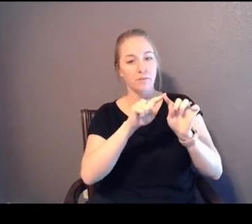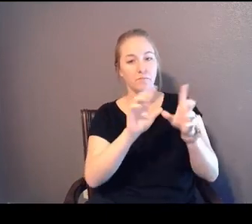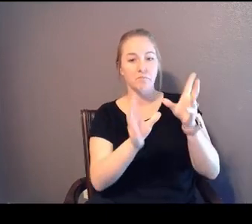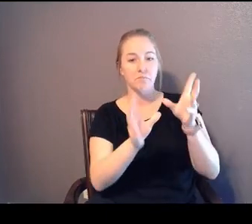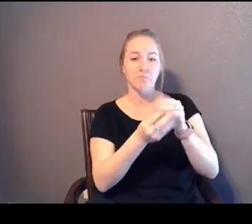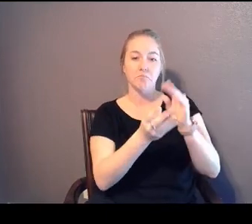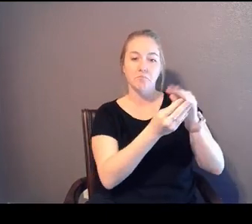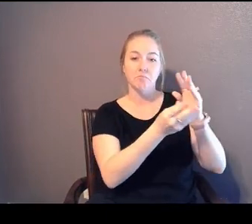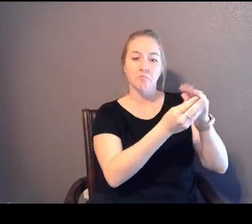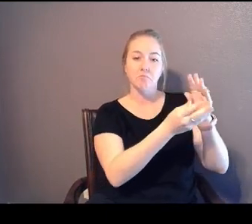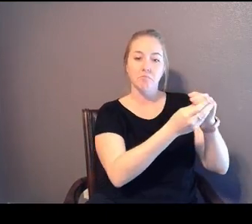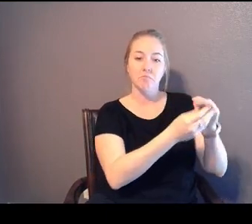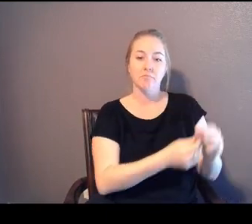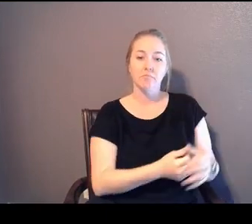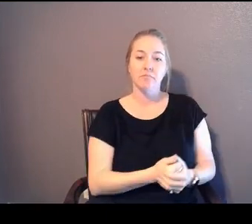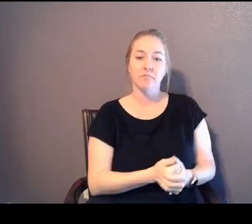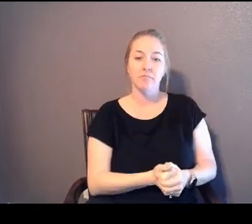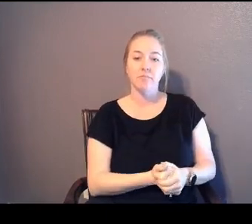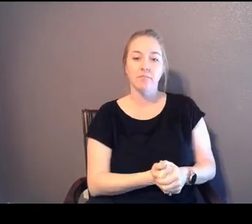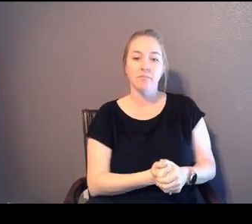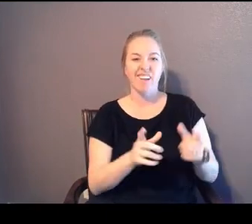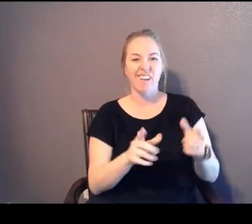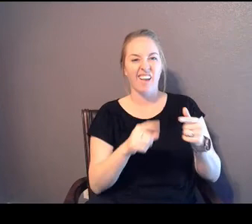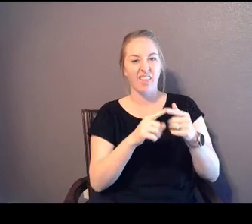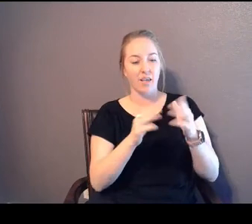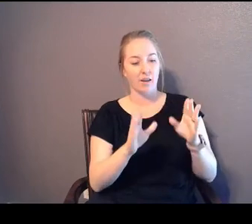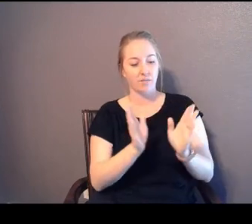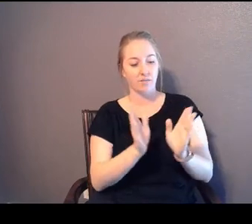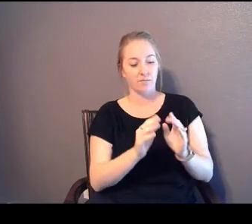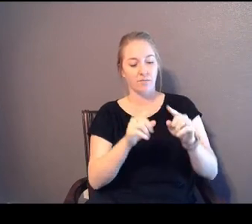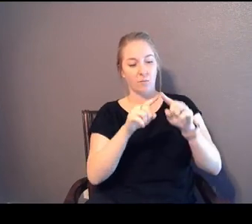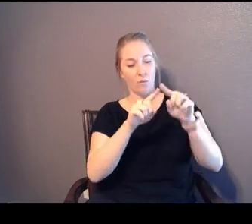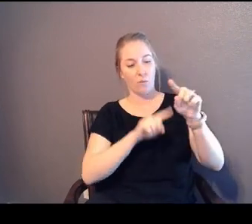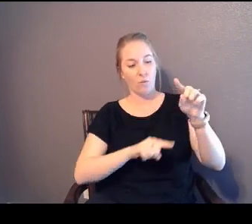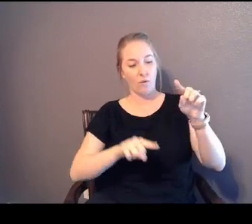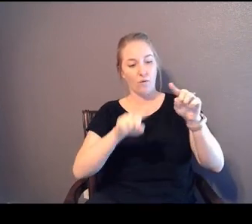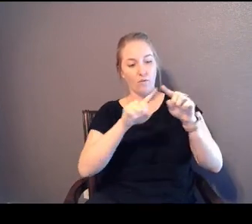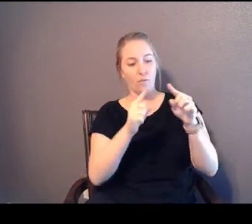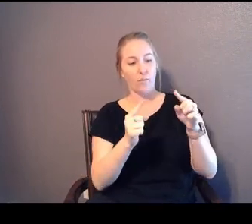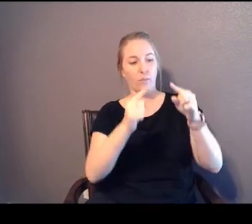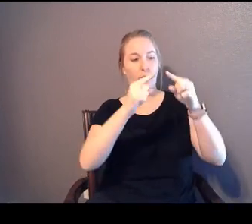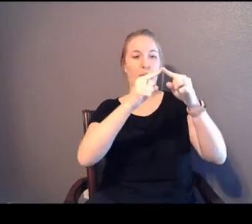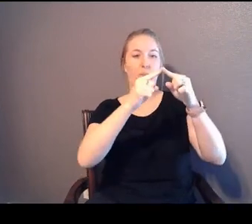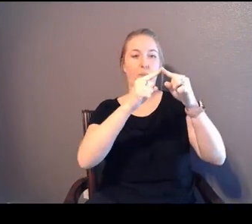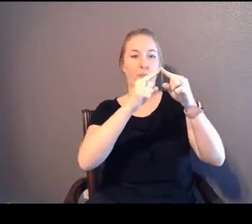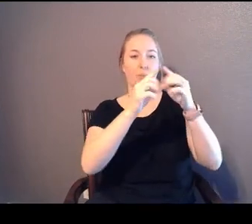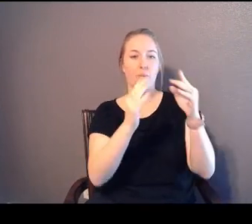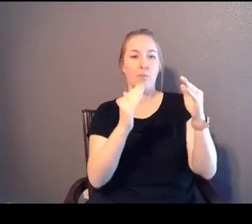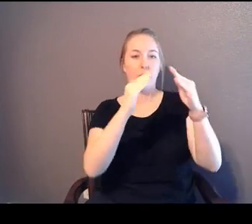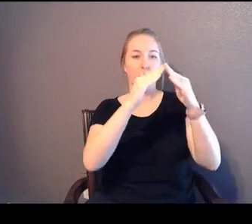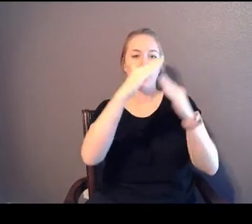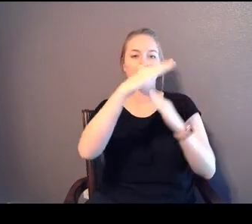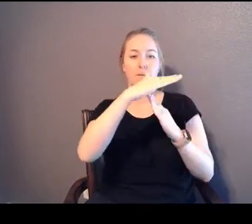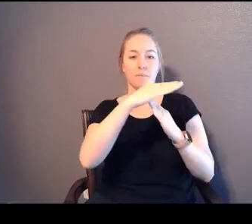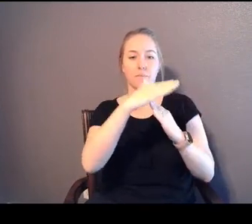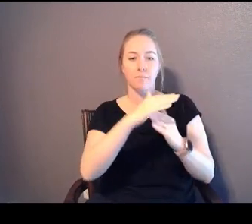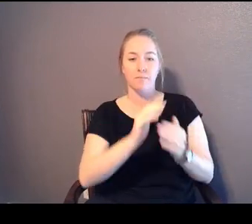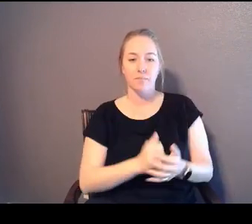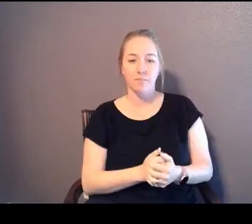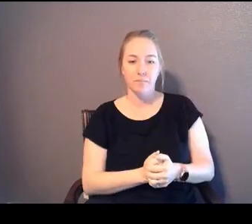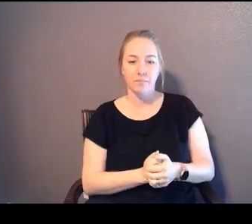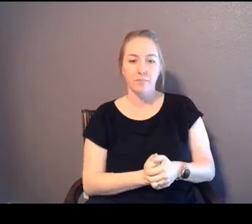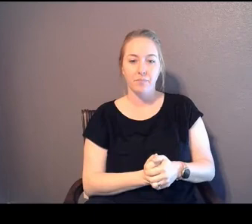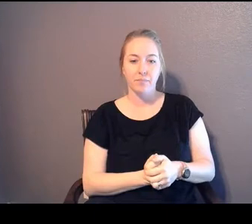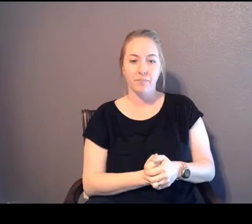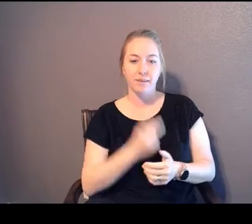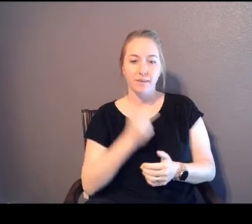and then they're pointy at the top. So I'll just draw those leaves in there. I see that one,